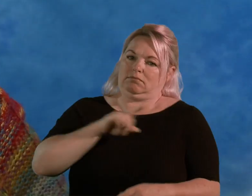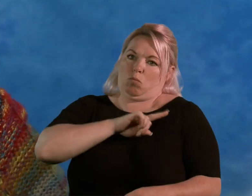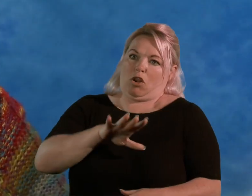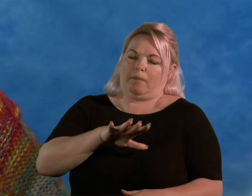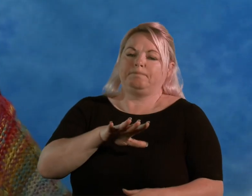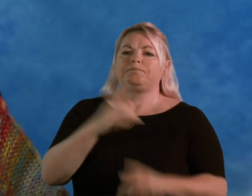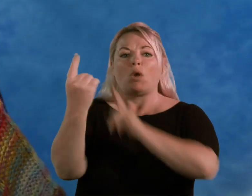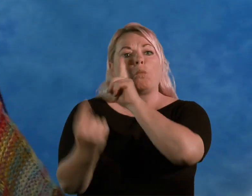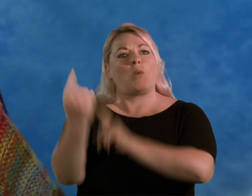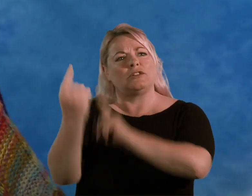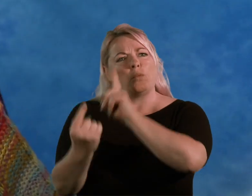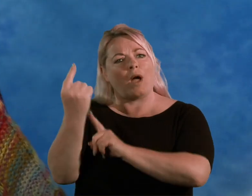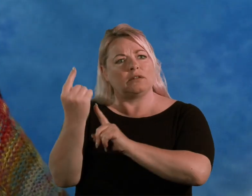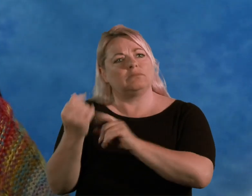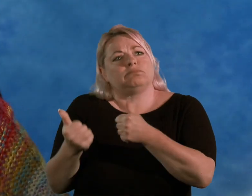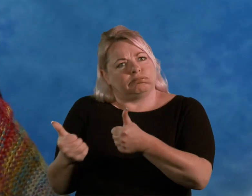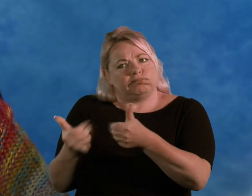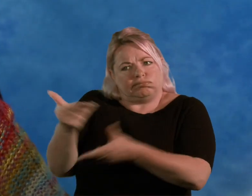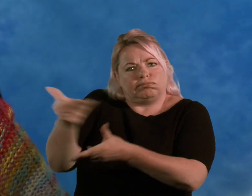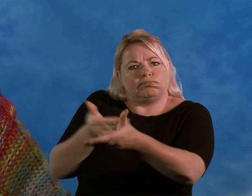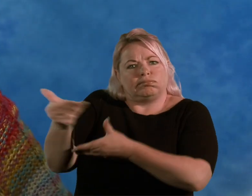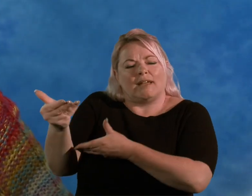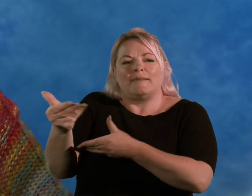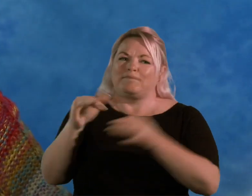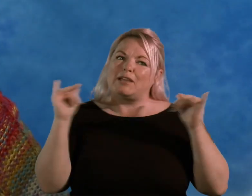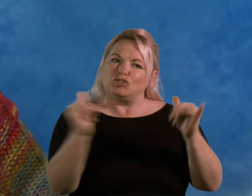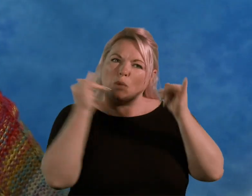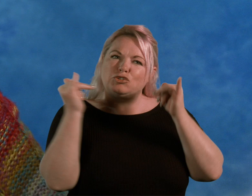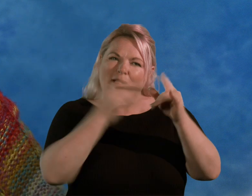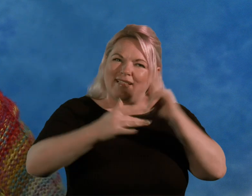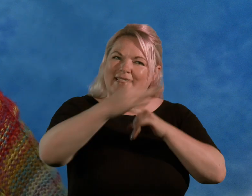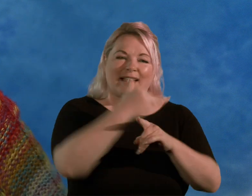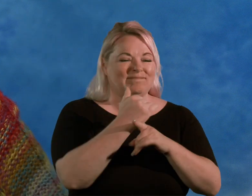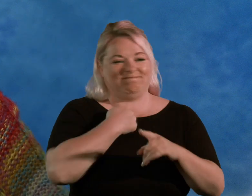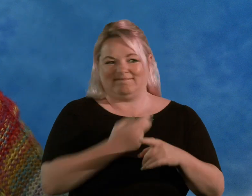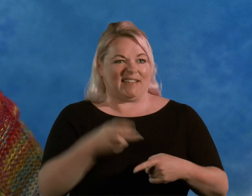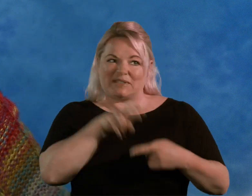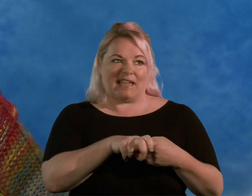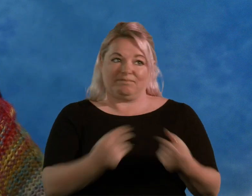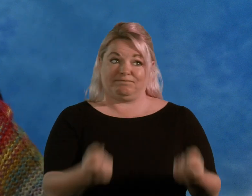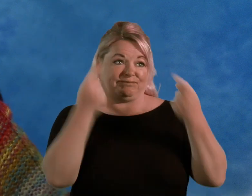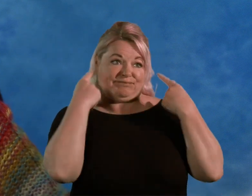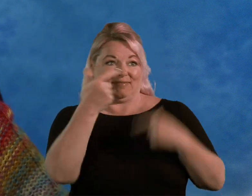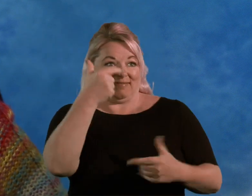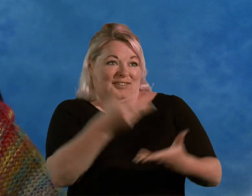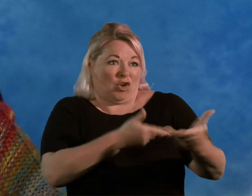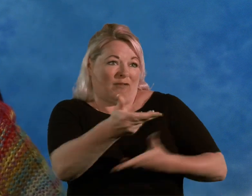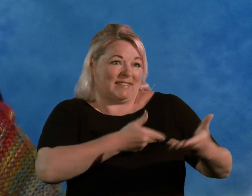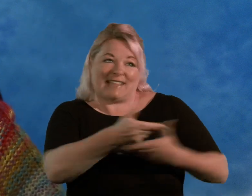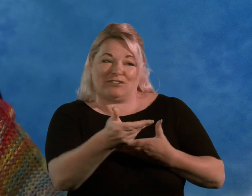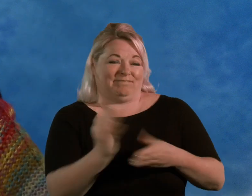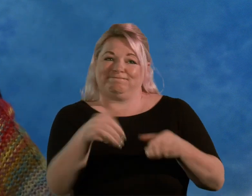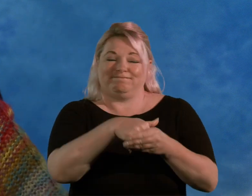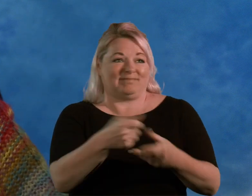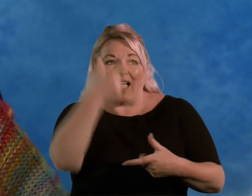suggested. One-to-one, I've always been not too bad, okay, but in social situations I would just sit there not understanding the conversation at